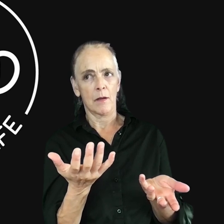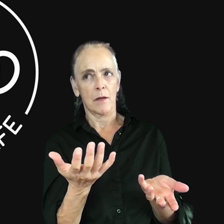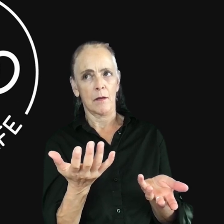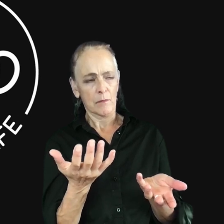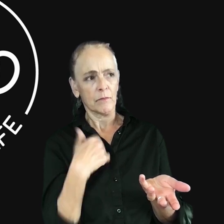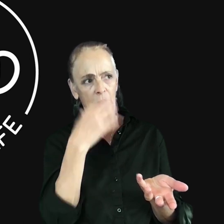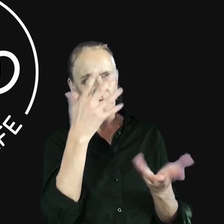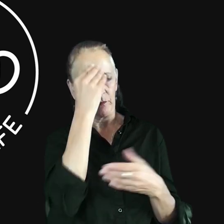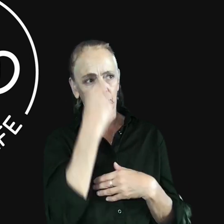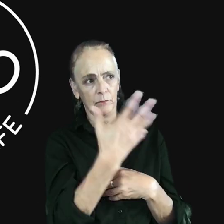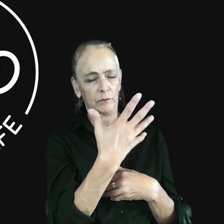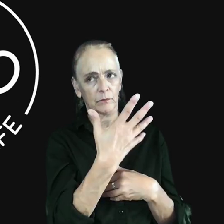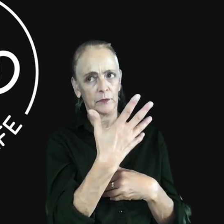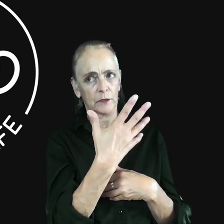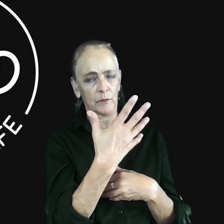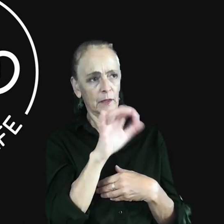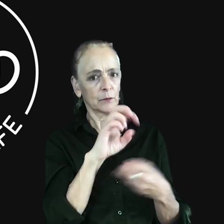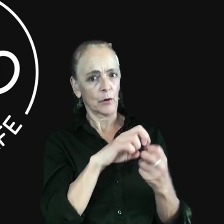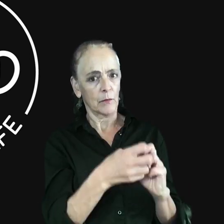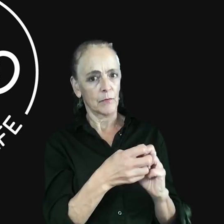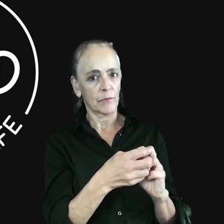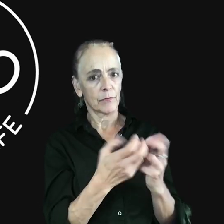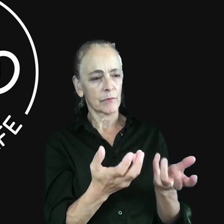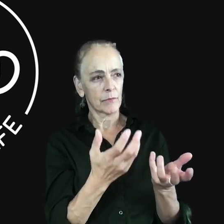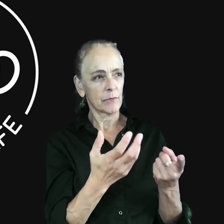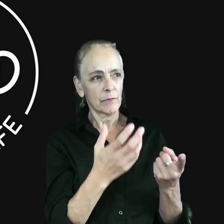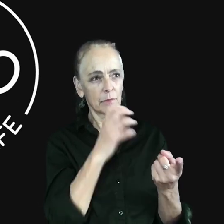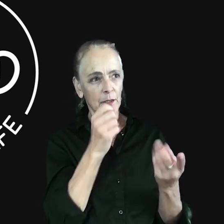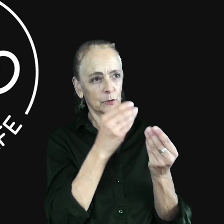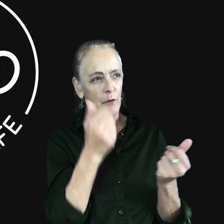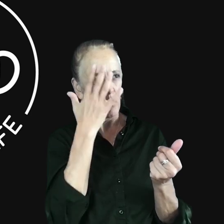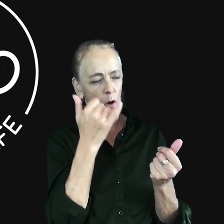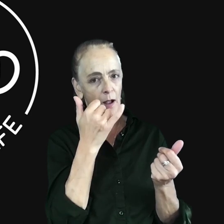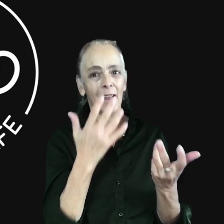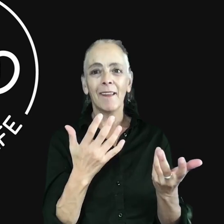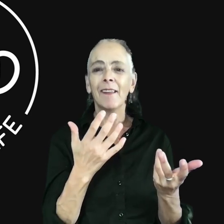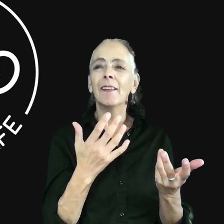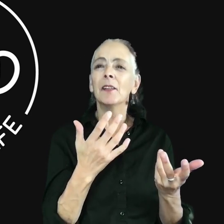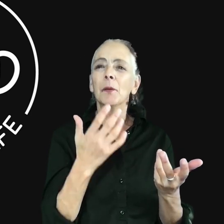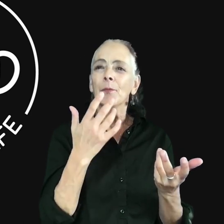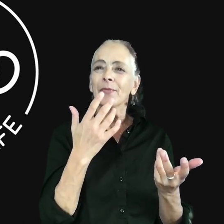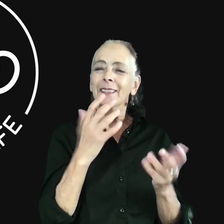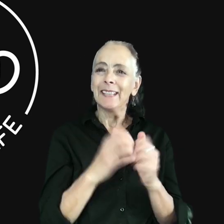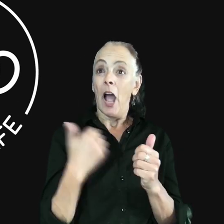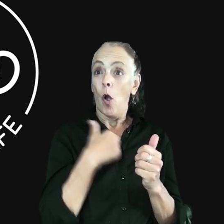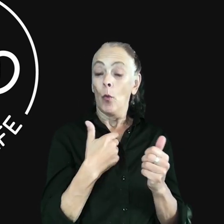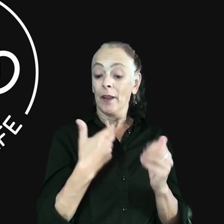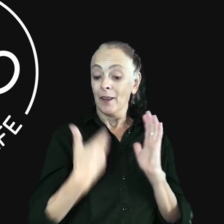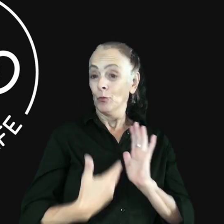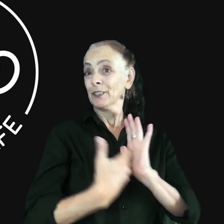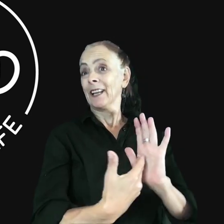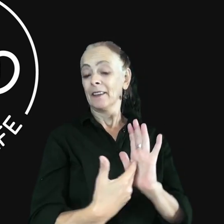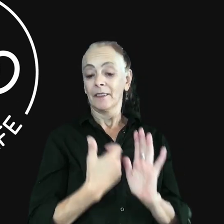i said that this was a problem why why didn't they address it and it's kind of how we're presenting ourselves within